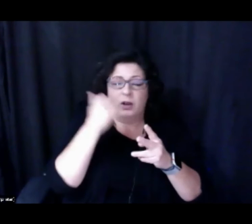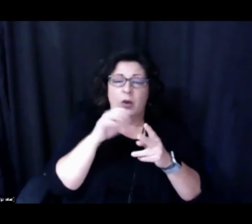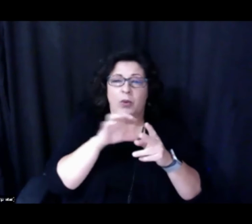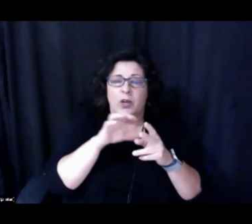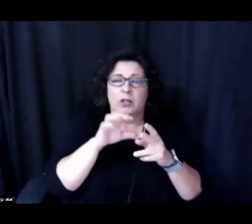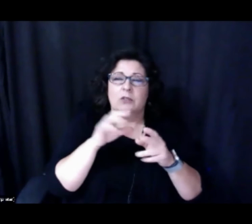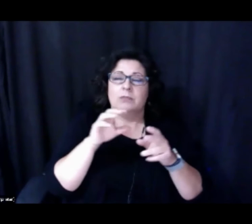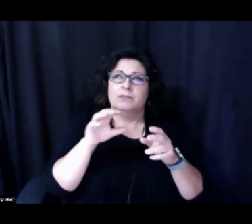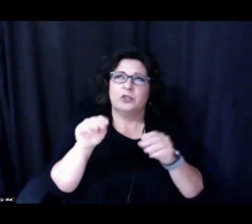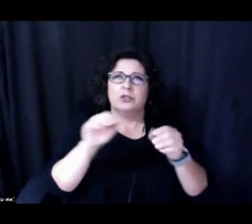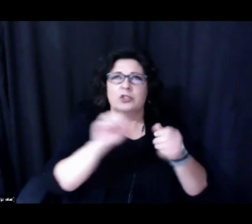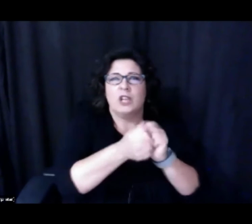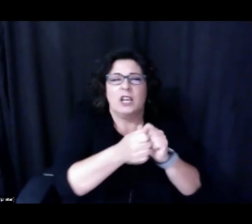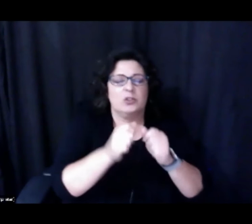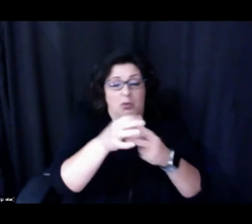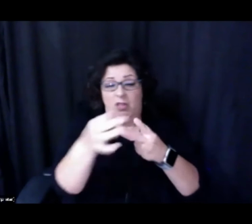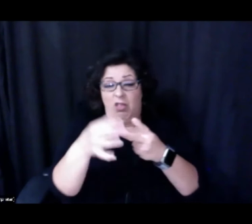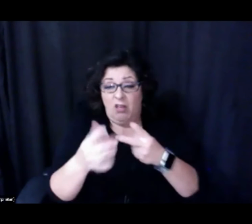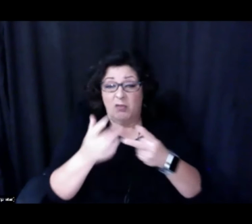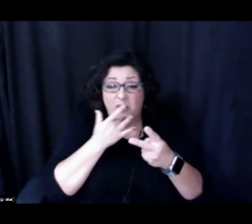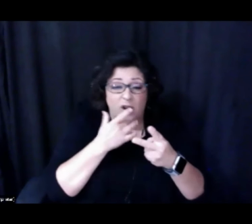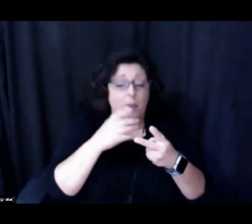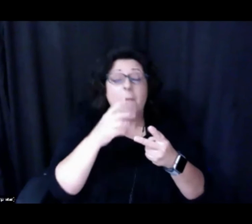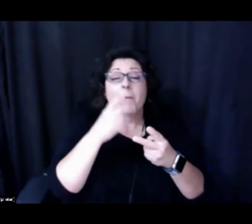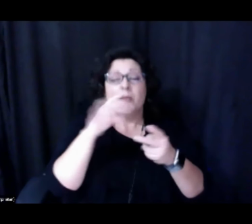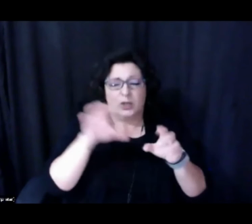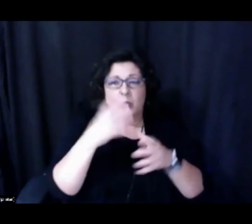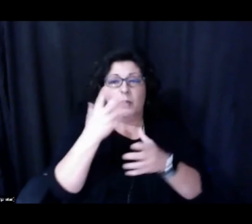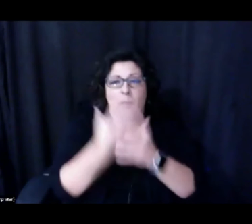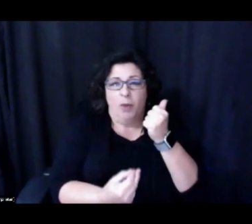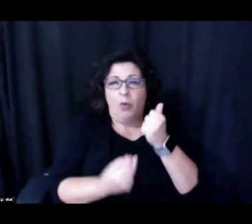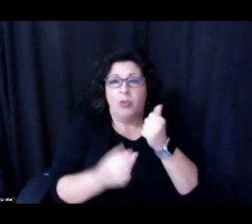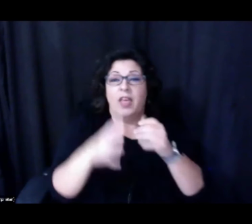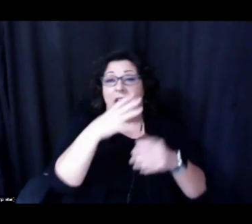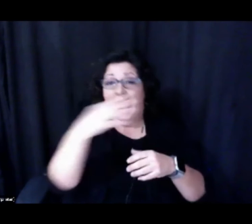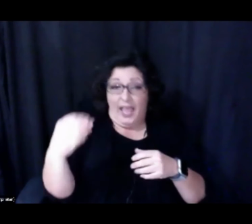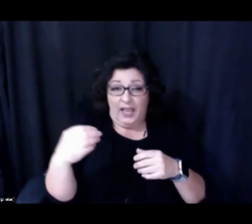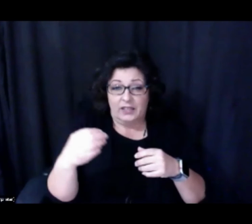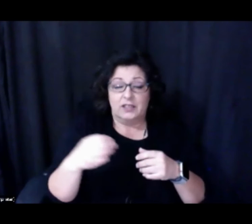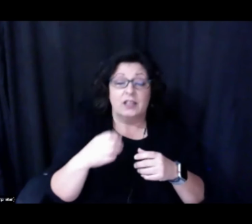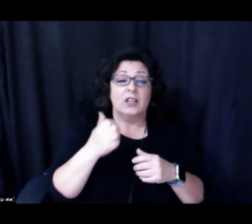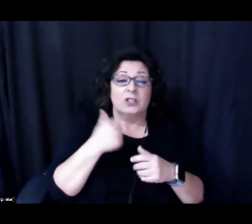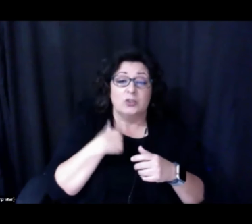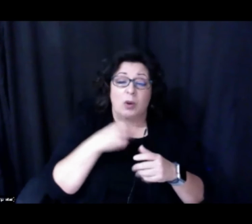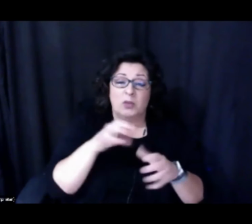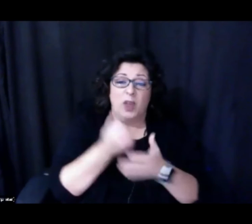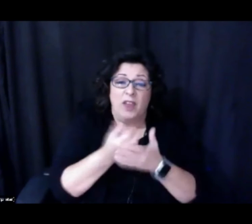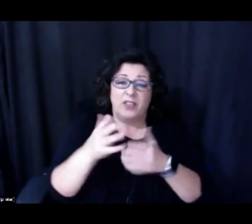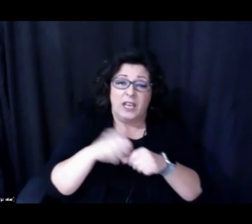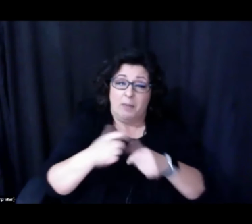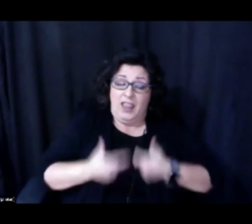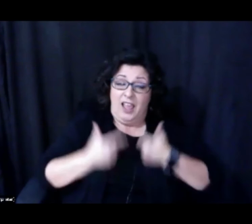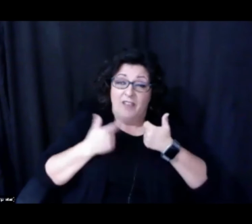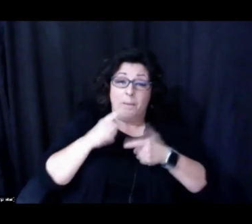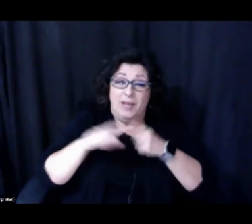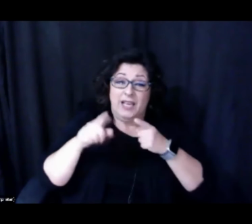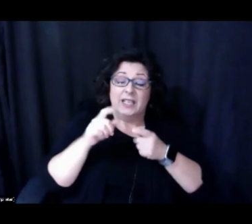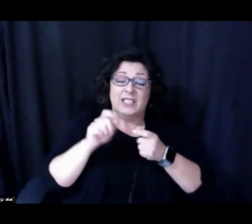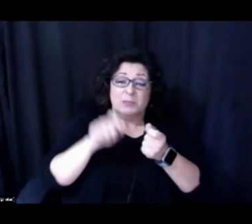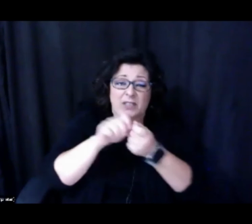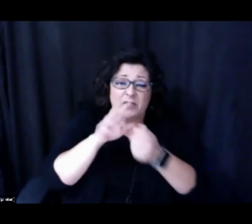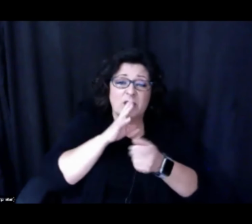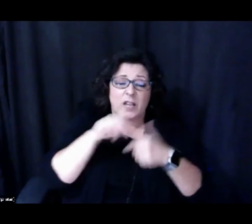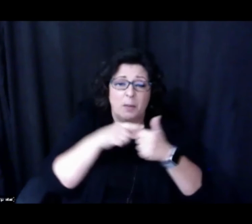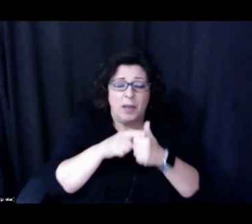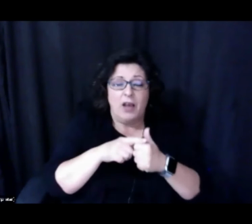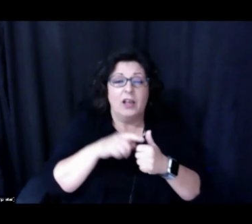and as a framework. And I try to do this in every aspect of my life. But in particular today, we're talking about